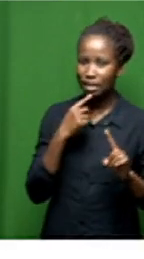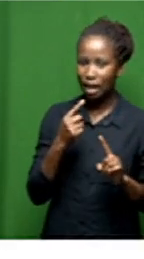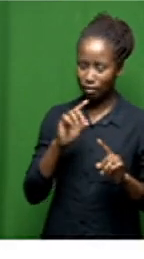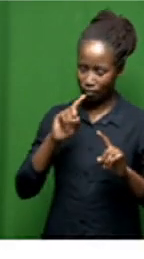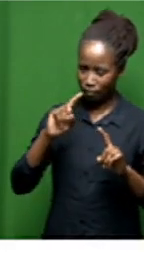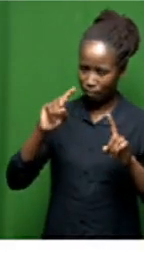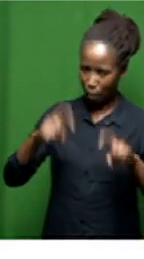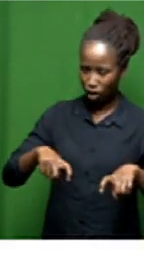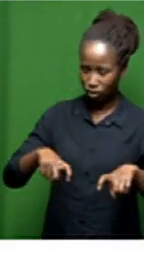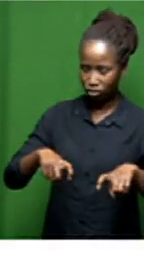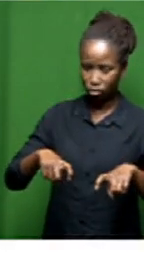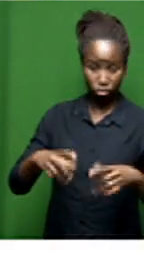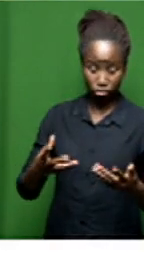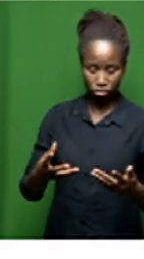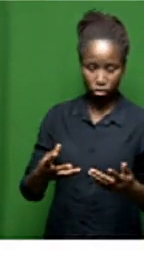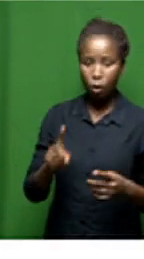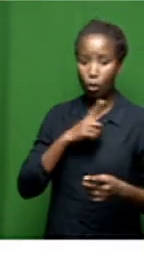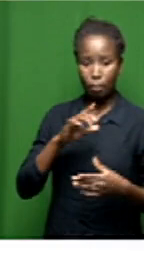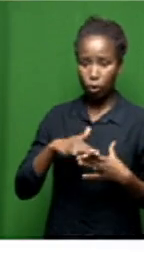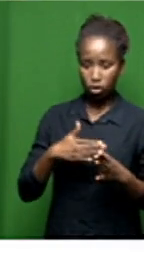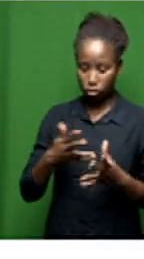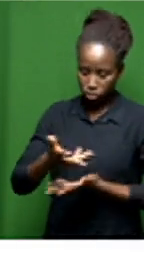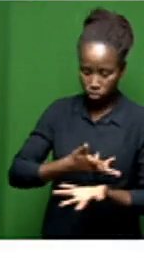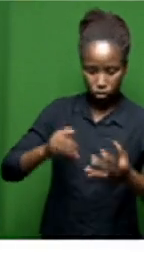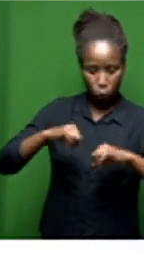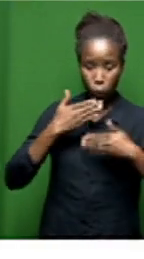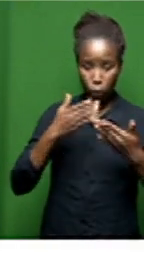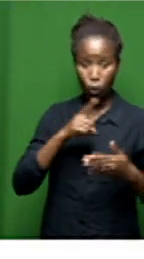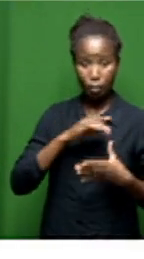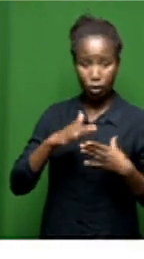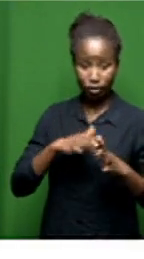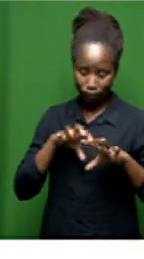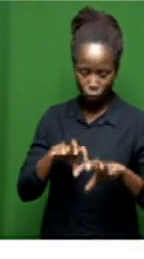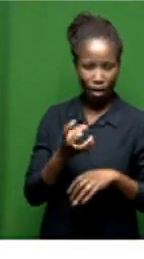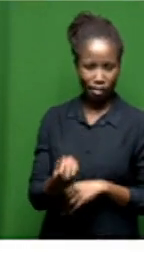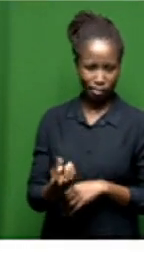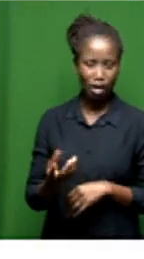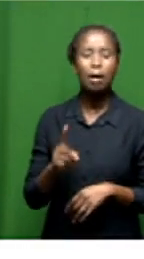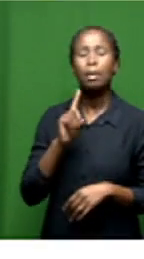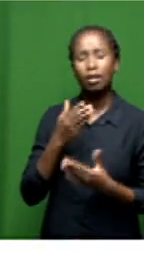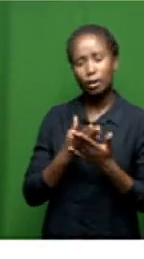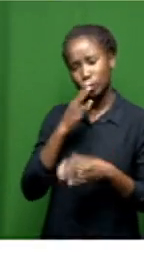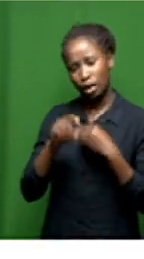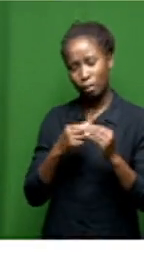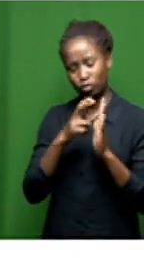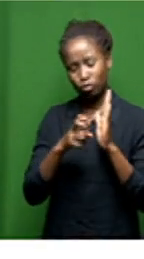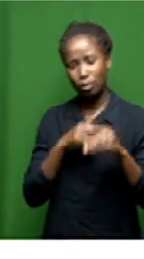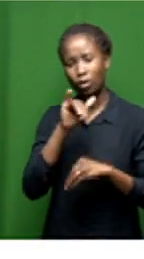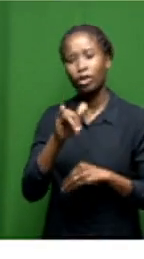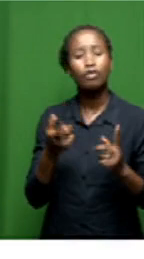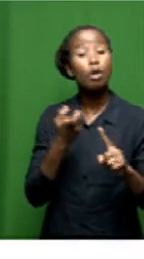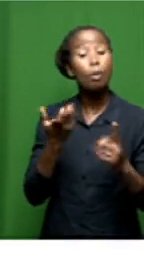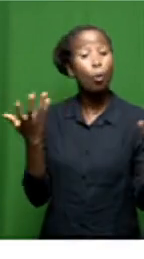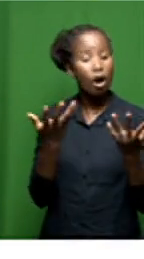no coercion there. It's simply, being rammed down people's throats. So let's talk about the ethics of that in the higher education